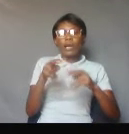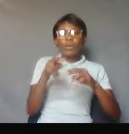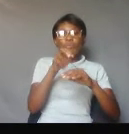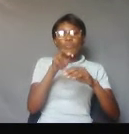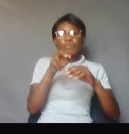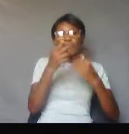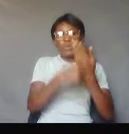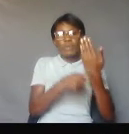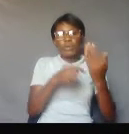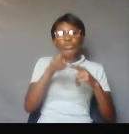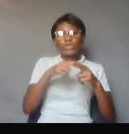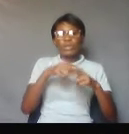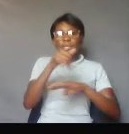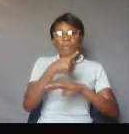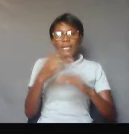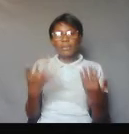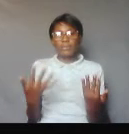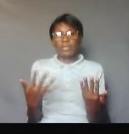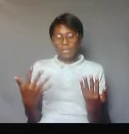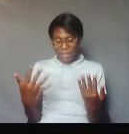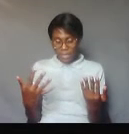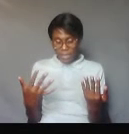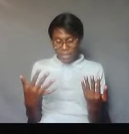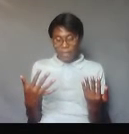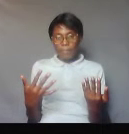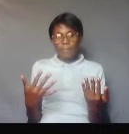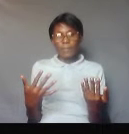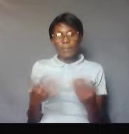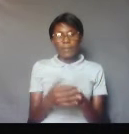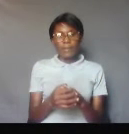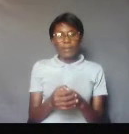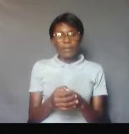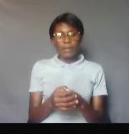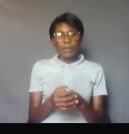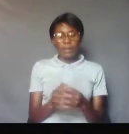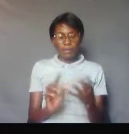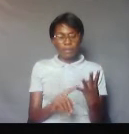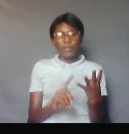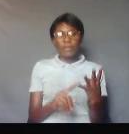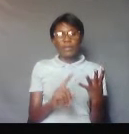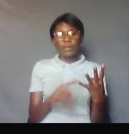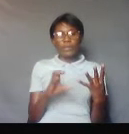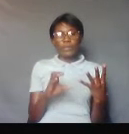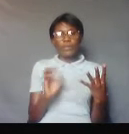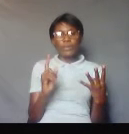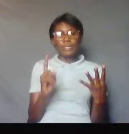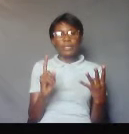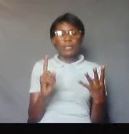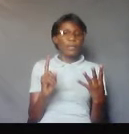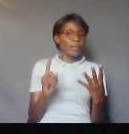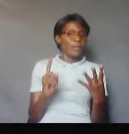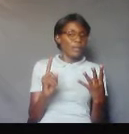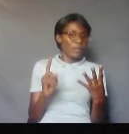The 4th C and the aim of contextual Bible study is to conscientize, is to make aware. So